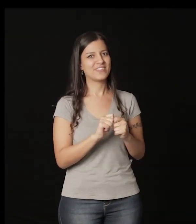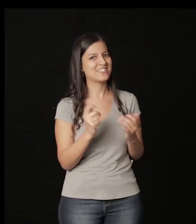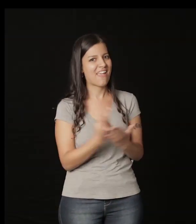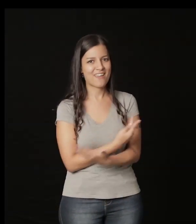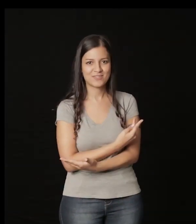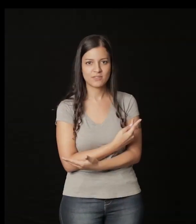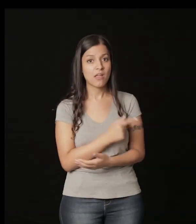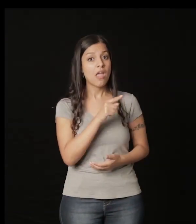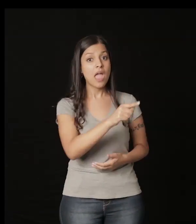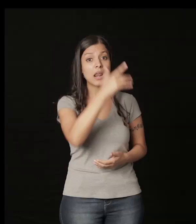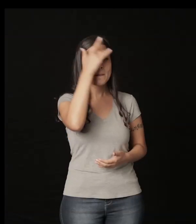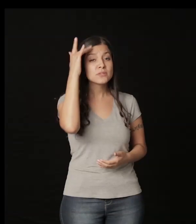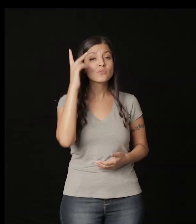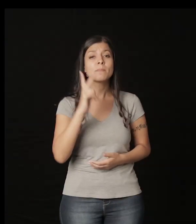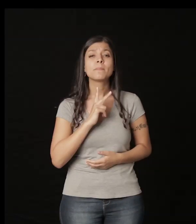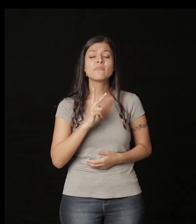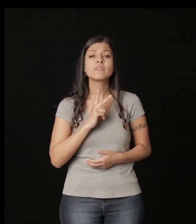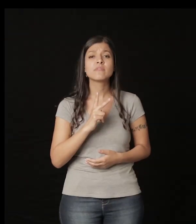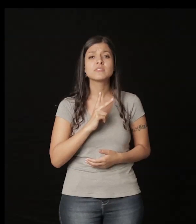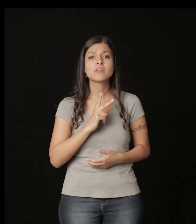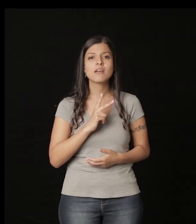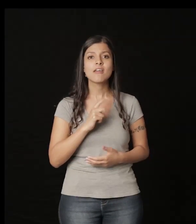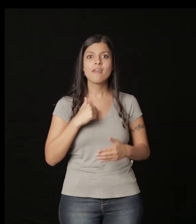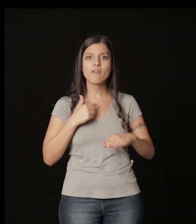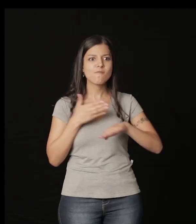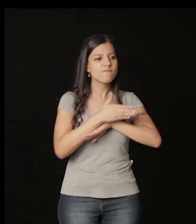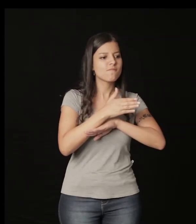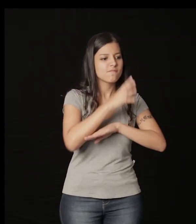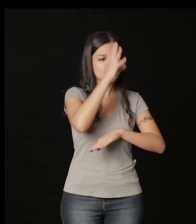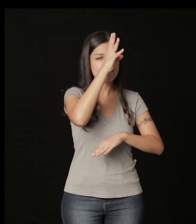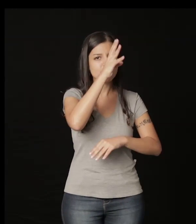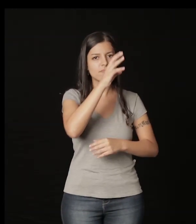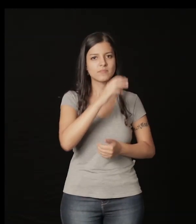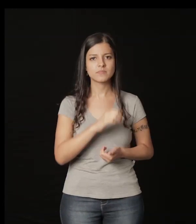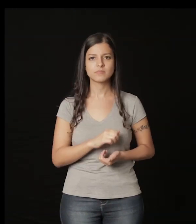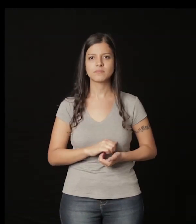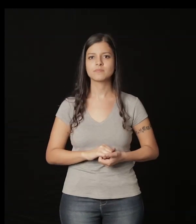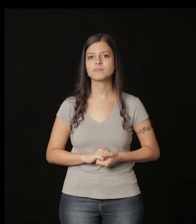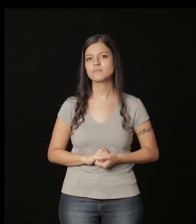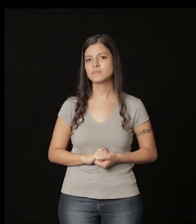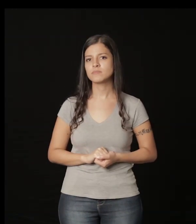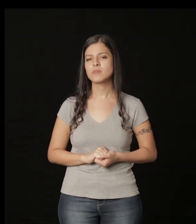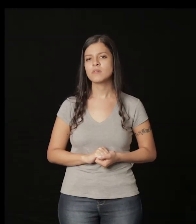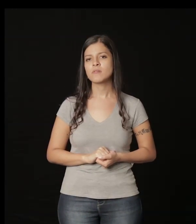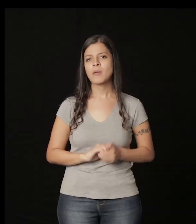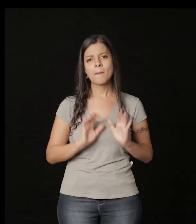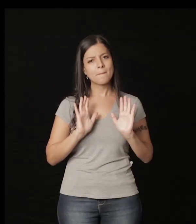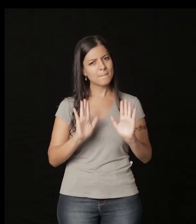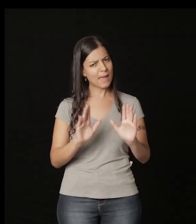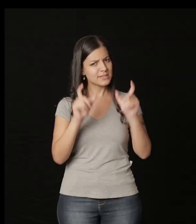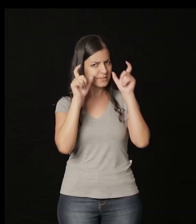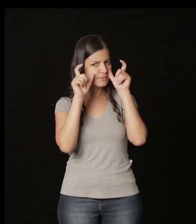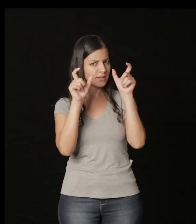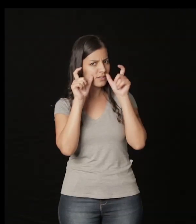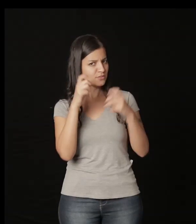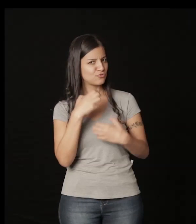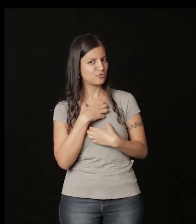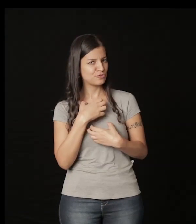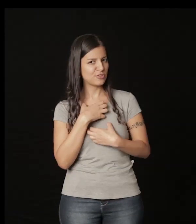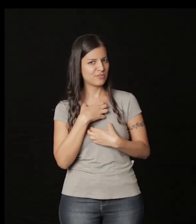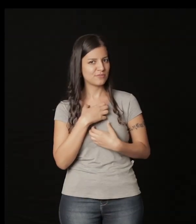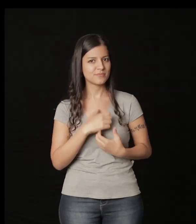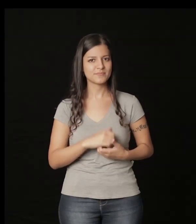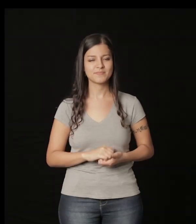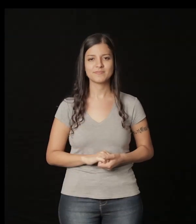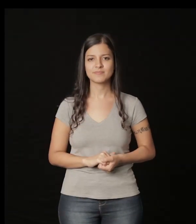of the person that felt invasive in an interesting way. You know, one of the things that really